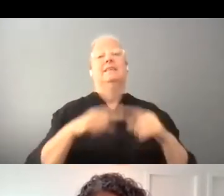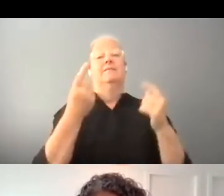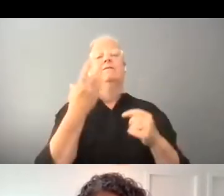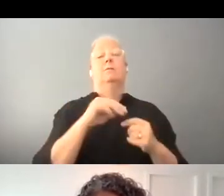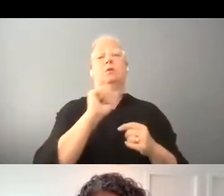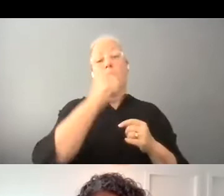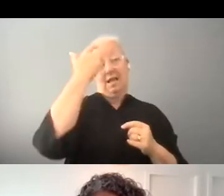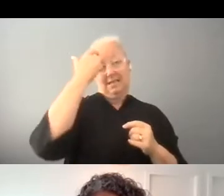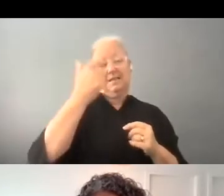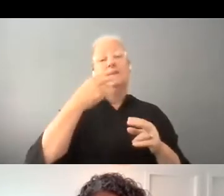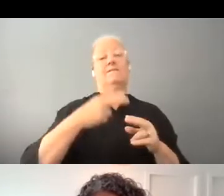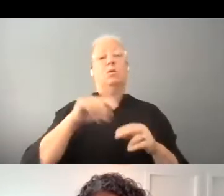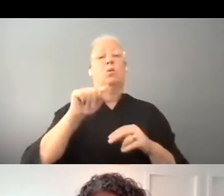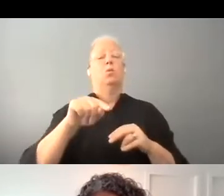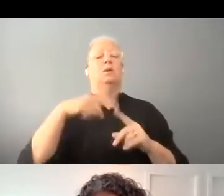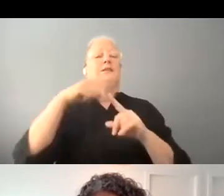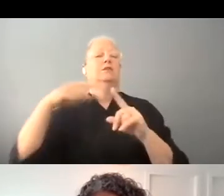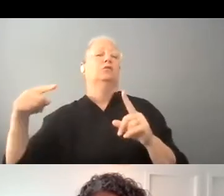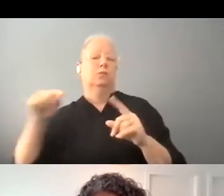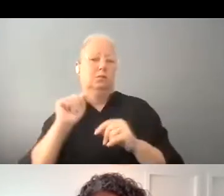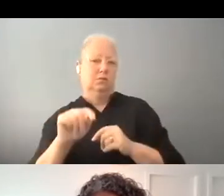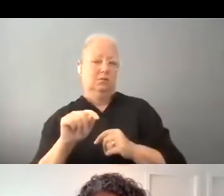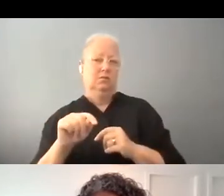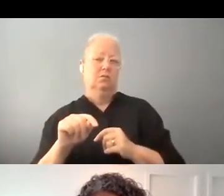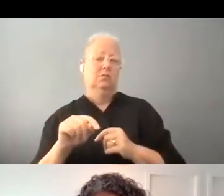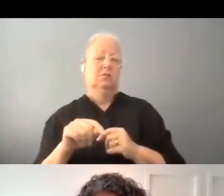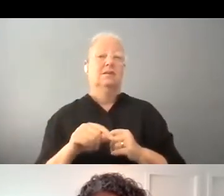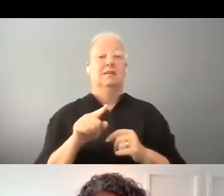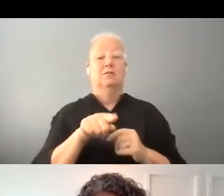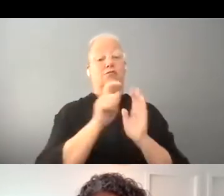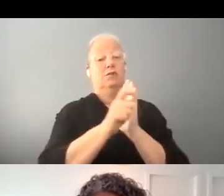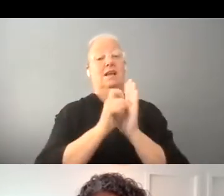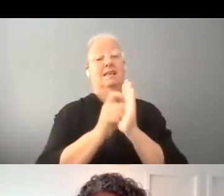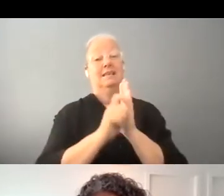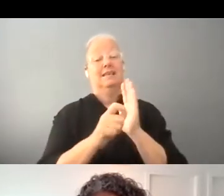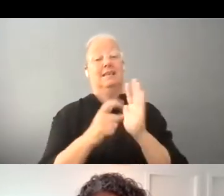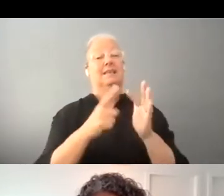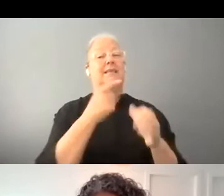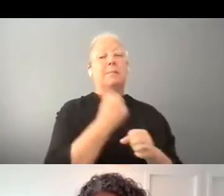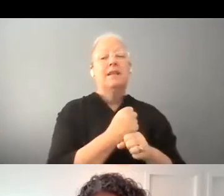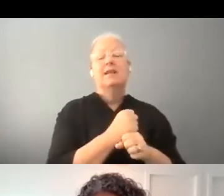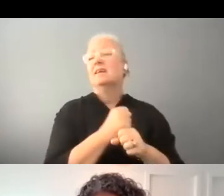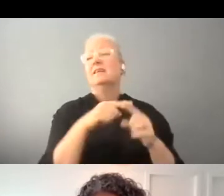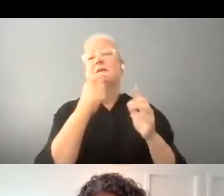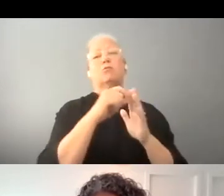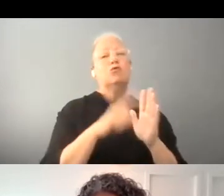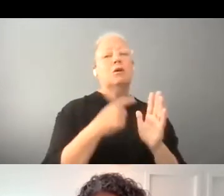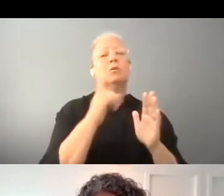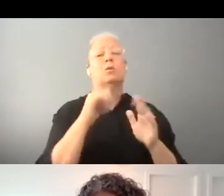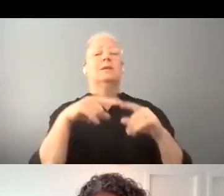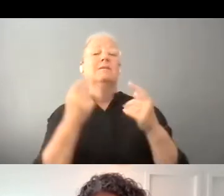Digital Originals. And so with that writing sample, because it is from a different project, or it's a different story, I just recommend